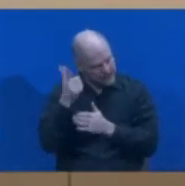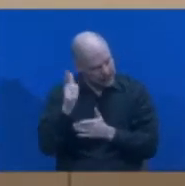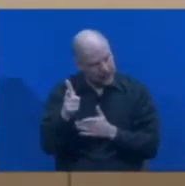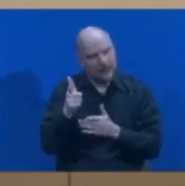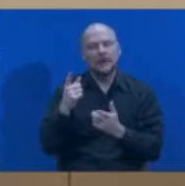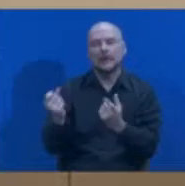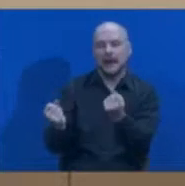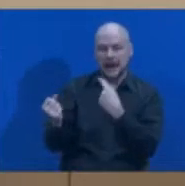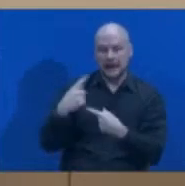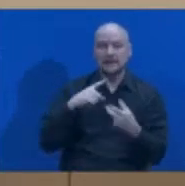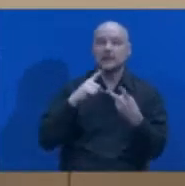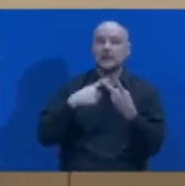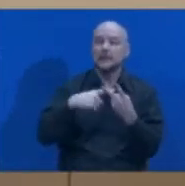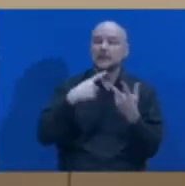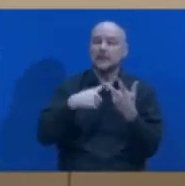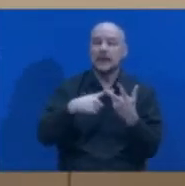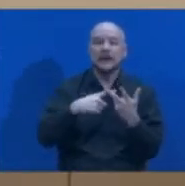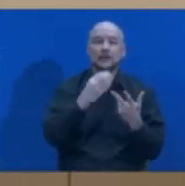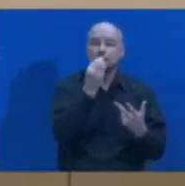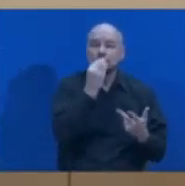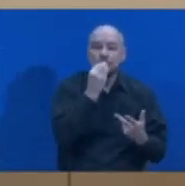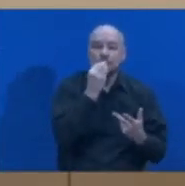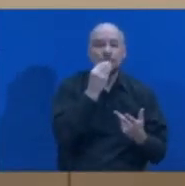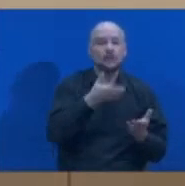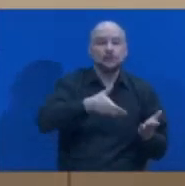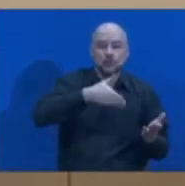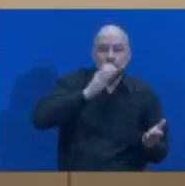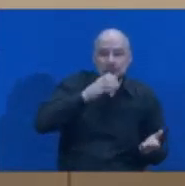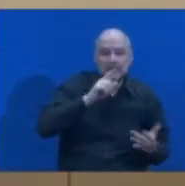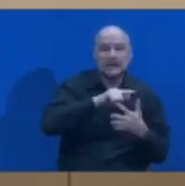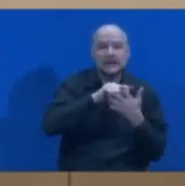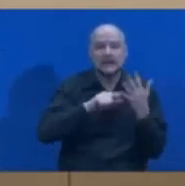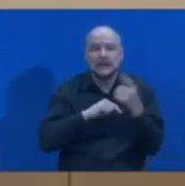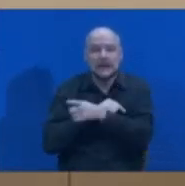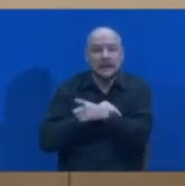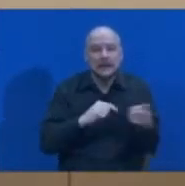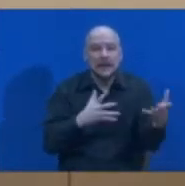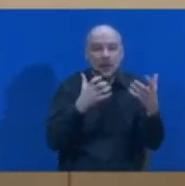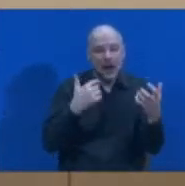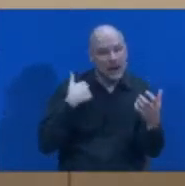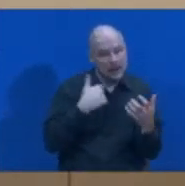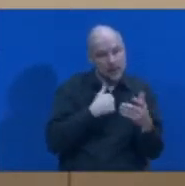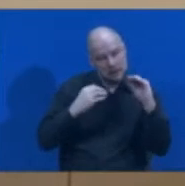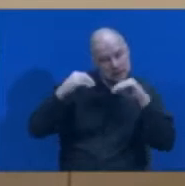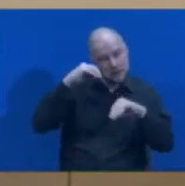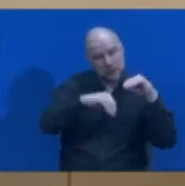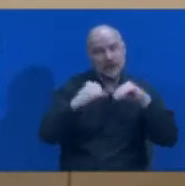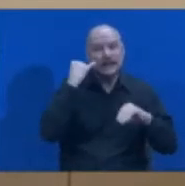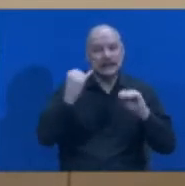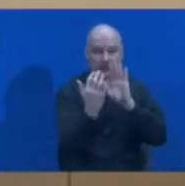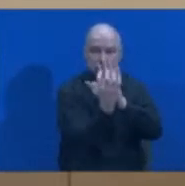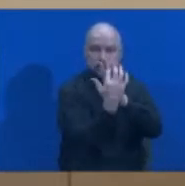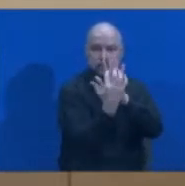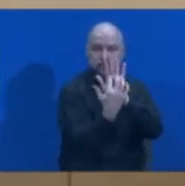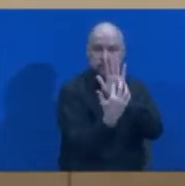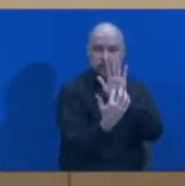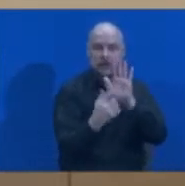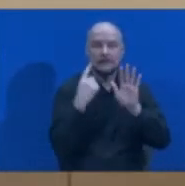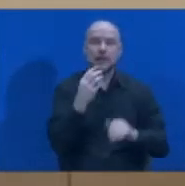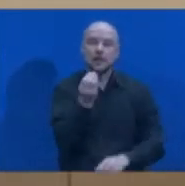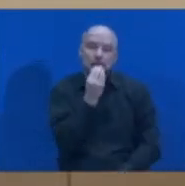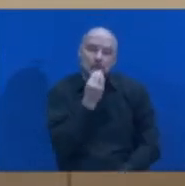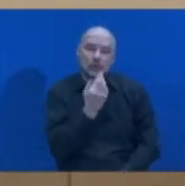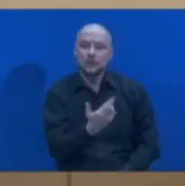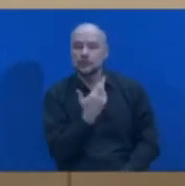that we need to kind of run down and put together in this toolkit and future toolkits. Some time putting guidance together on that sector. This is Jericho Fox 46. I have